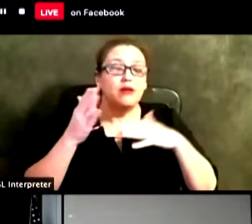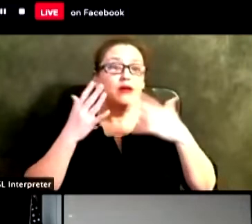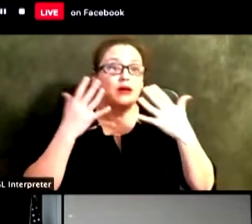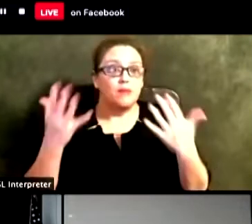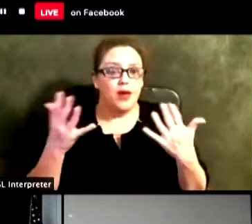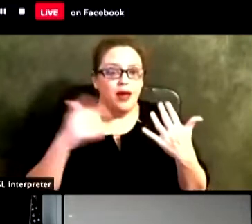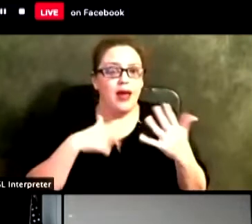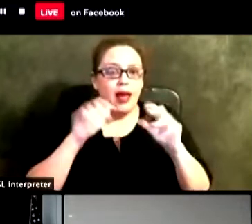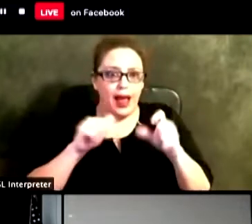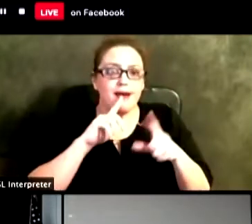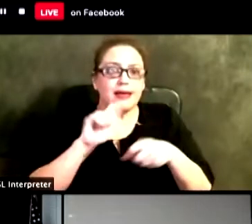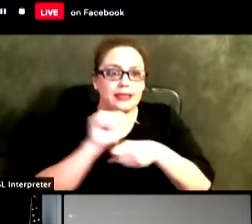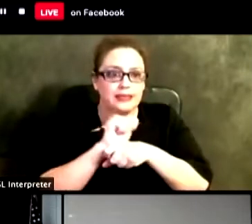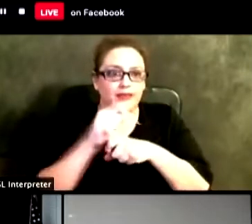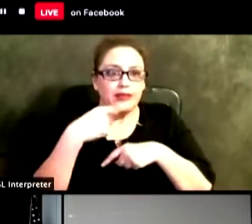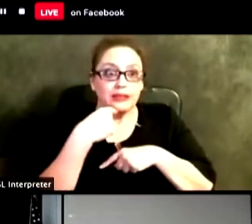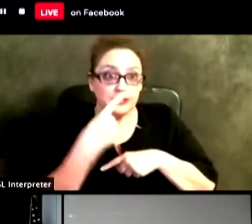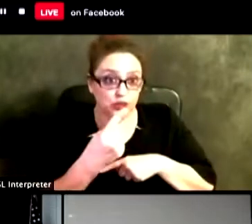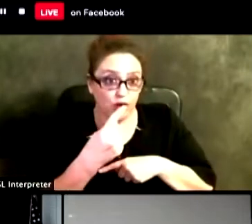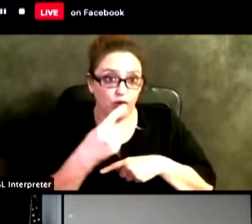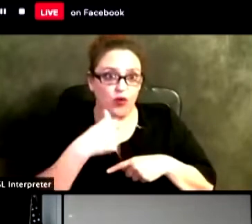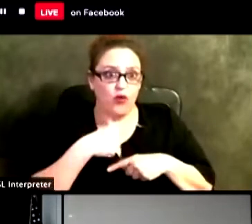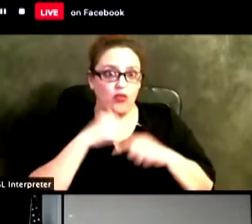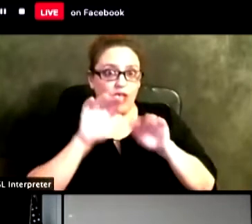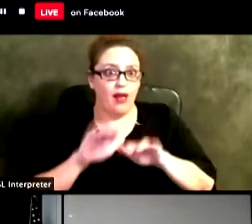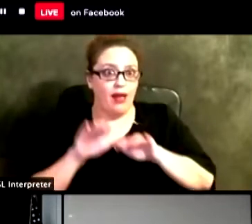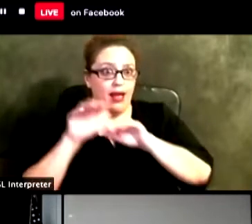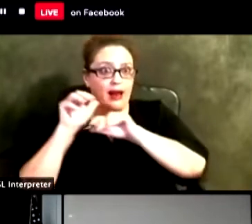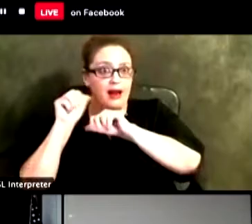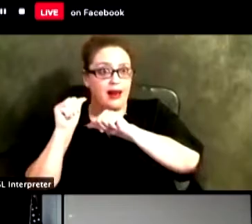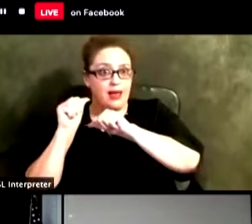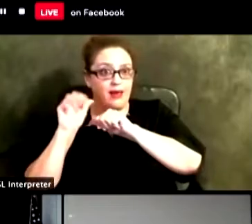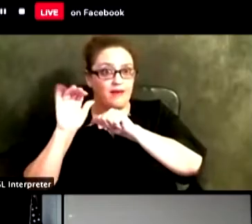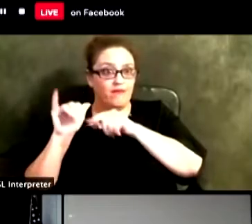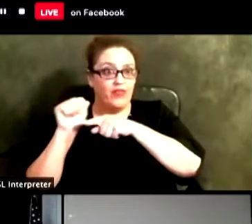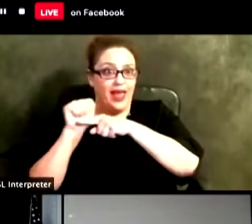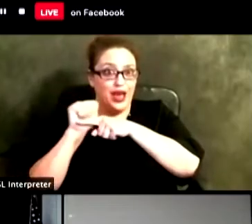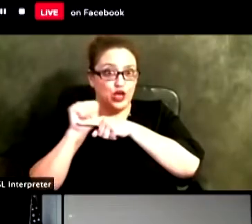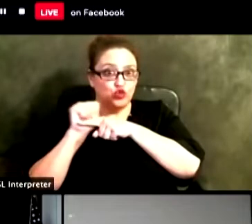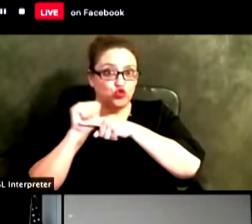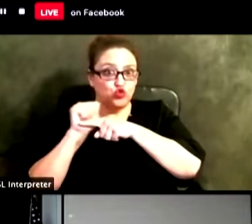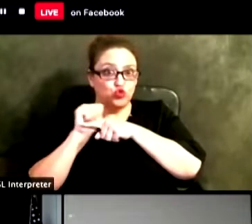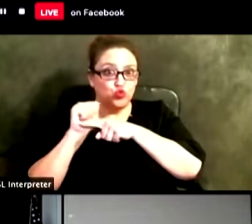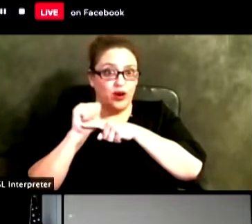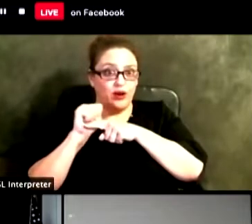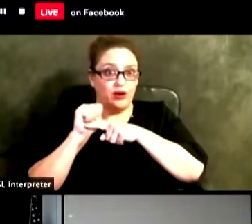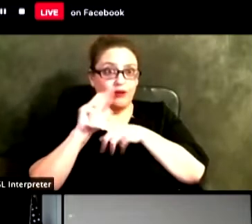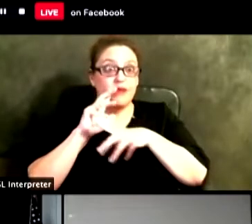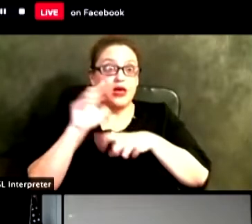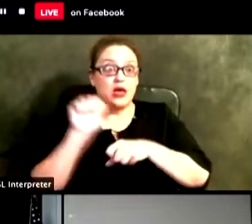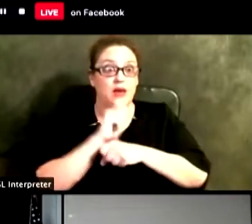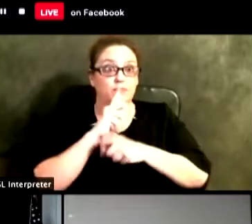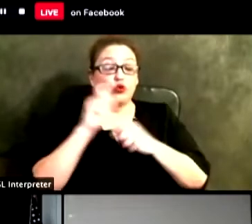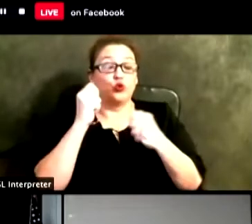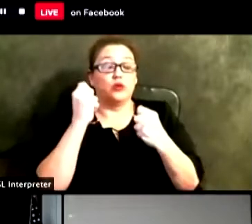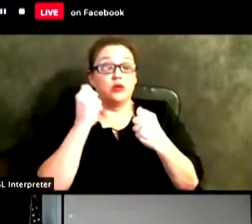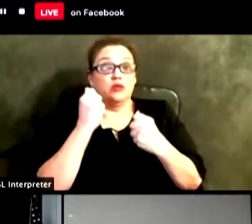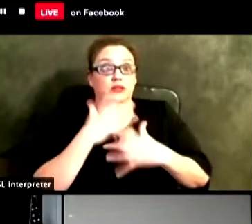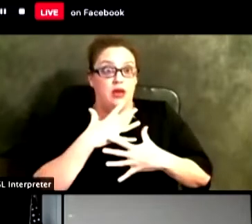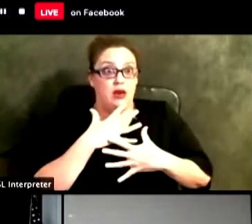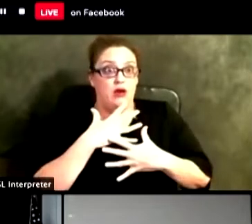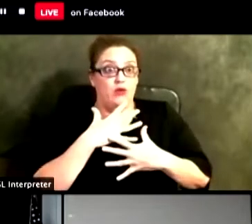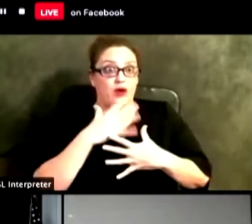definitely tell you that I left that training absolutely terrorized that that